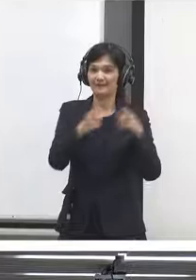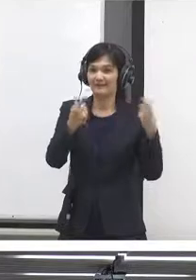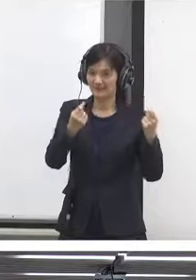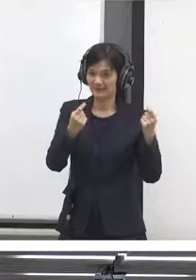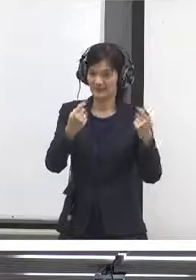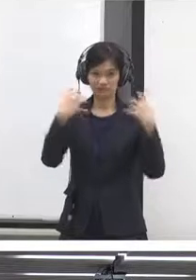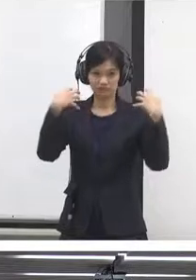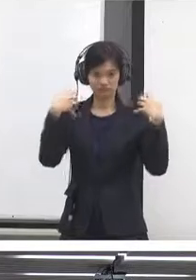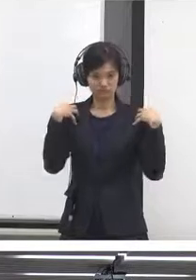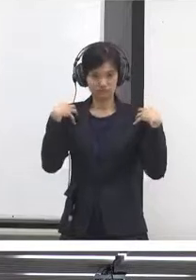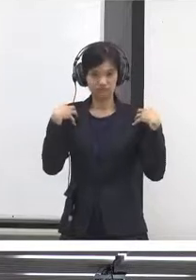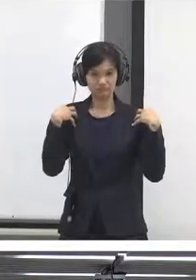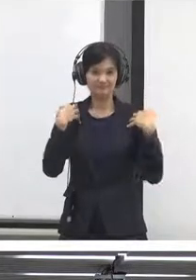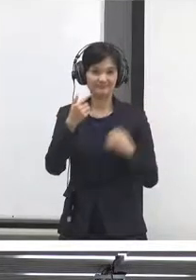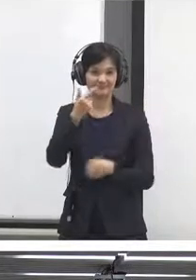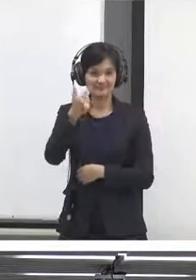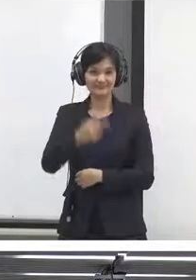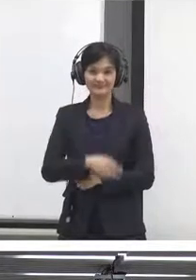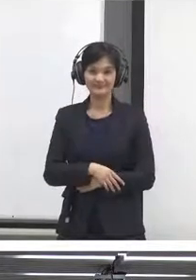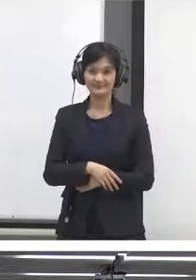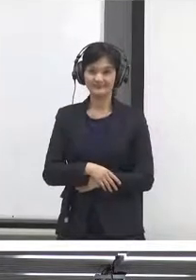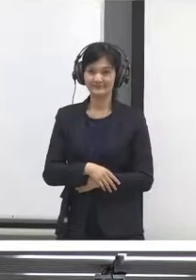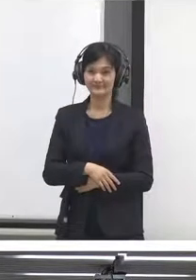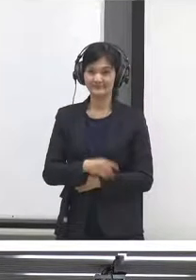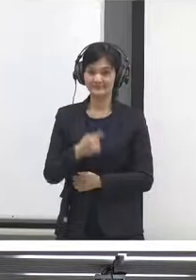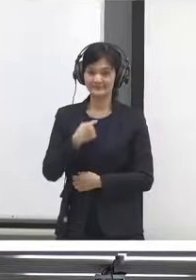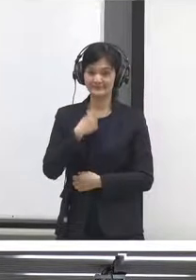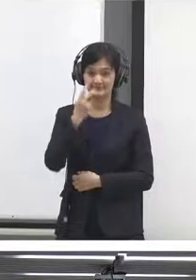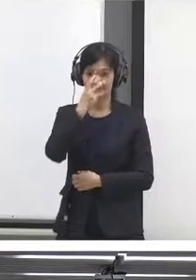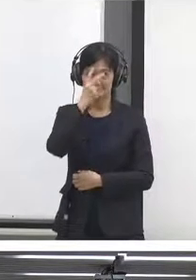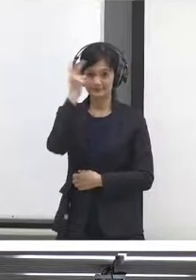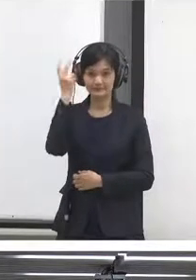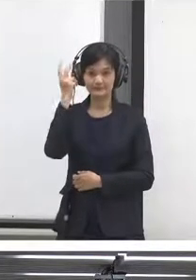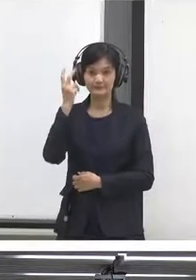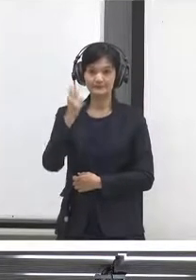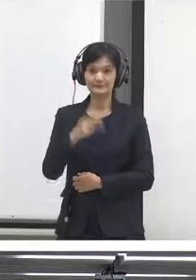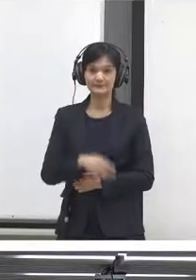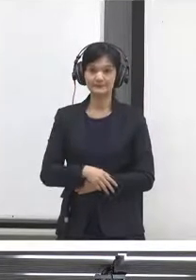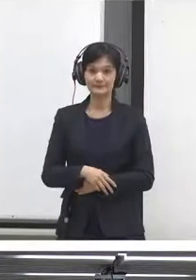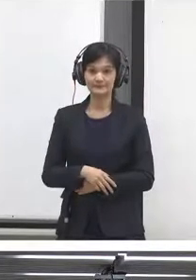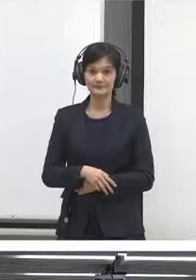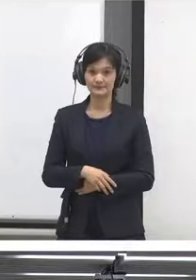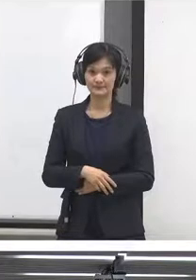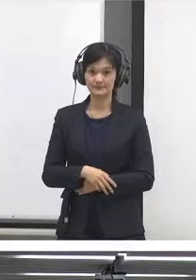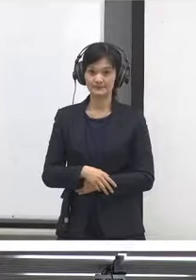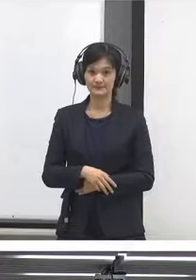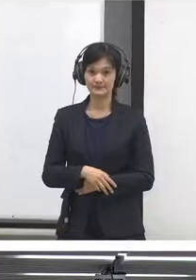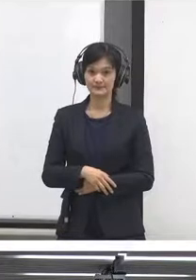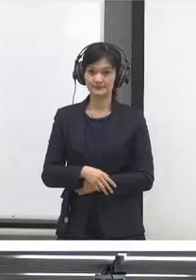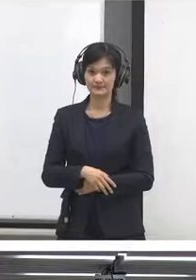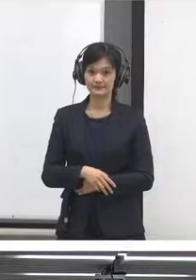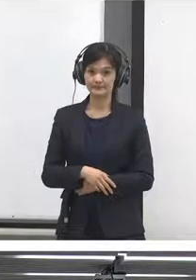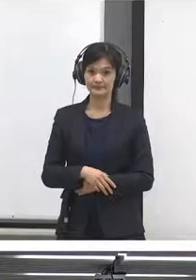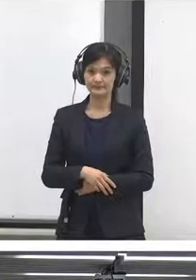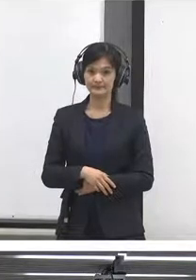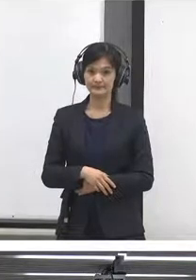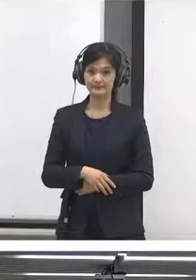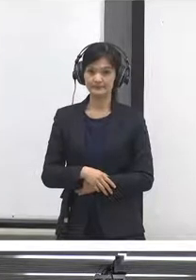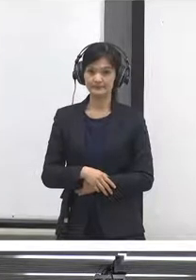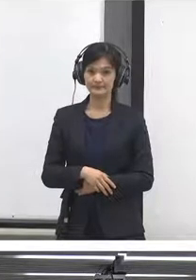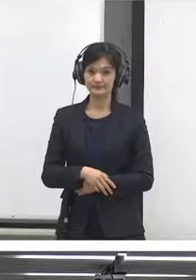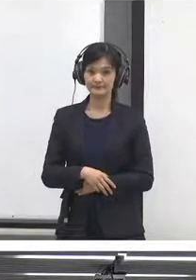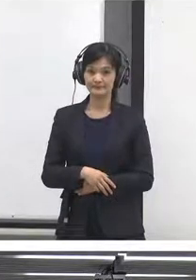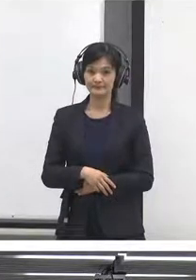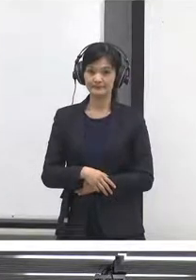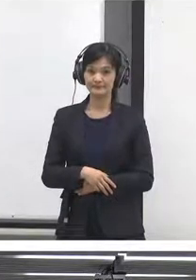the video. In particular, some of the word of feminism is very difficult to translate.